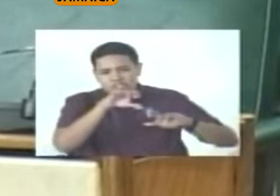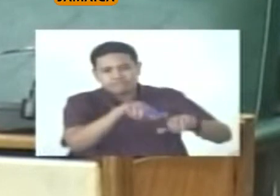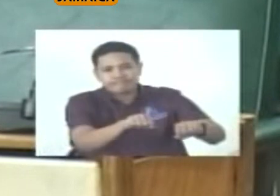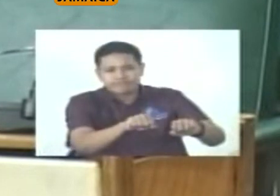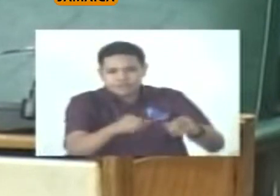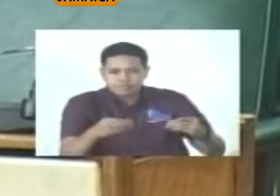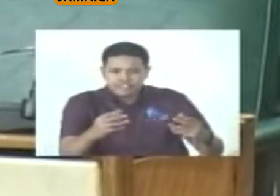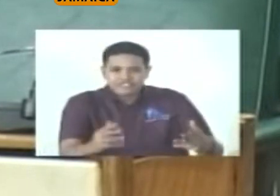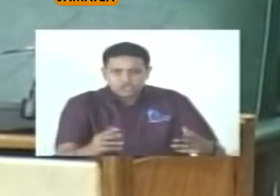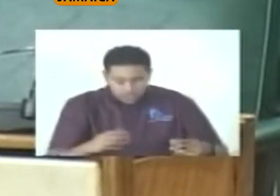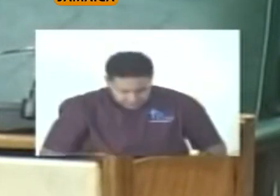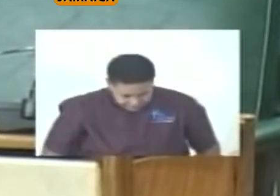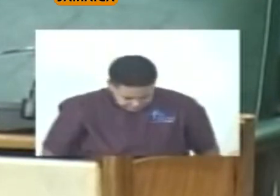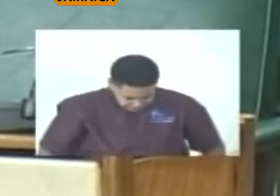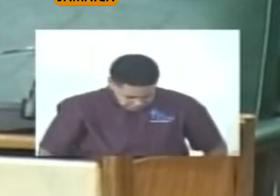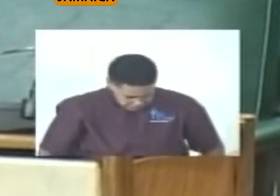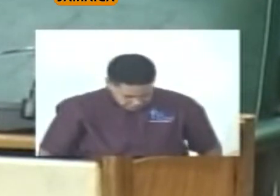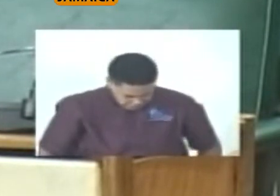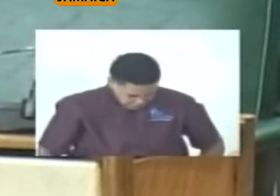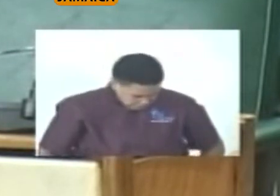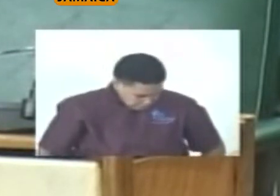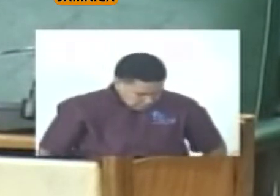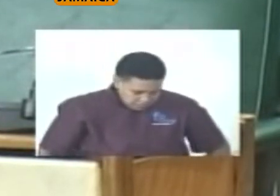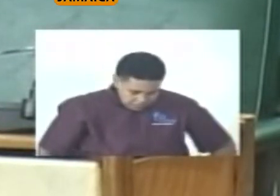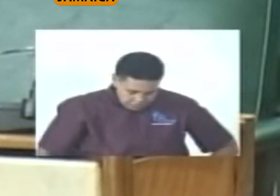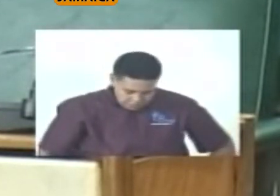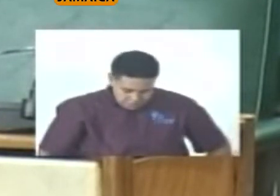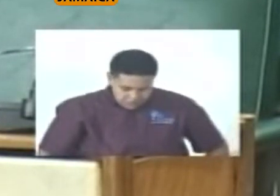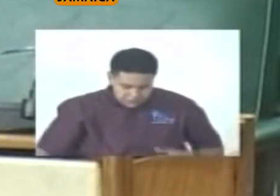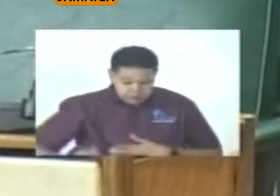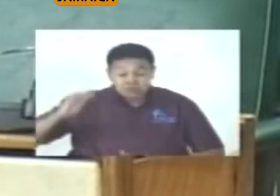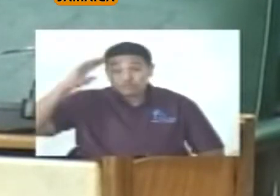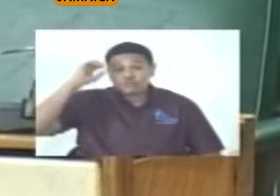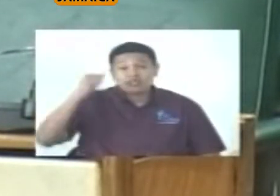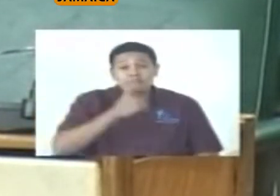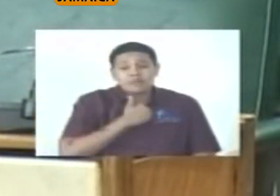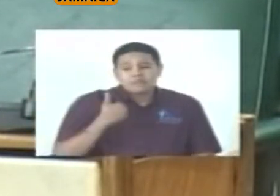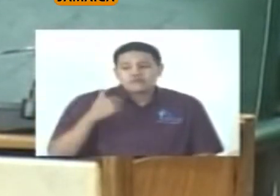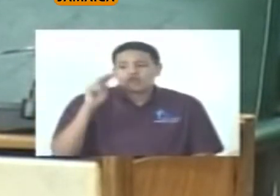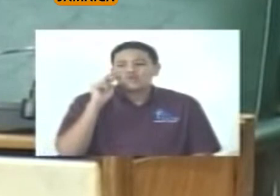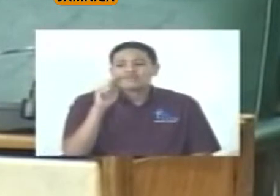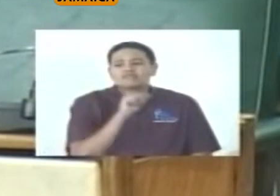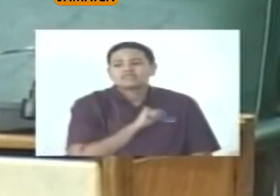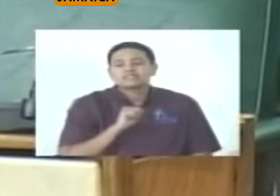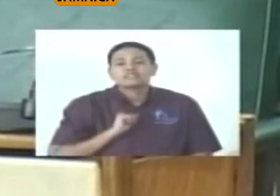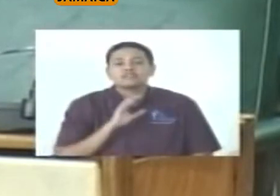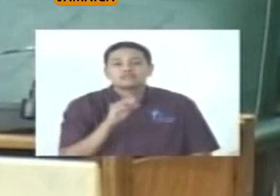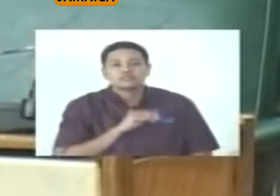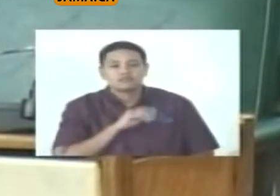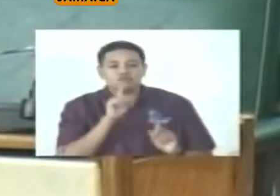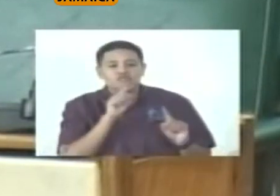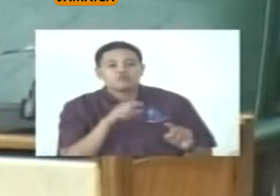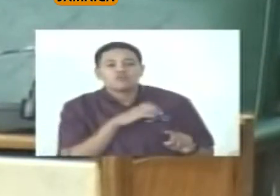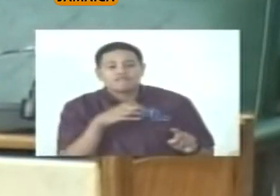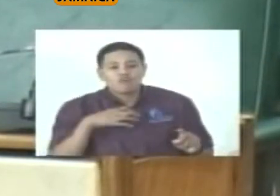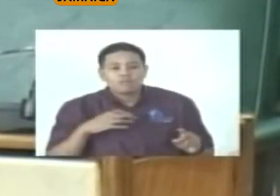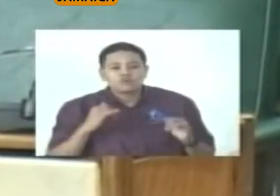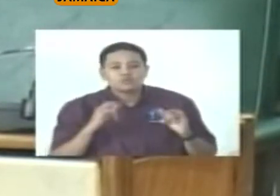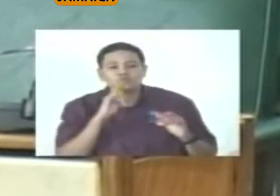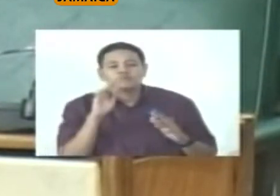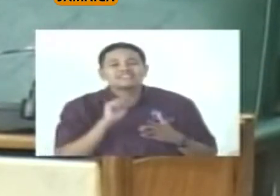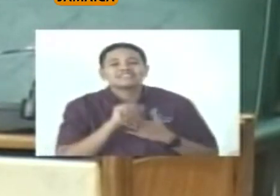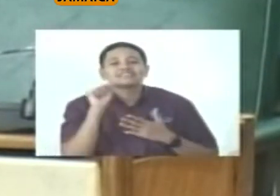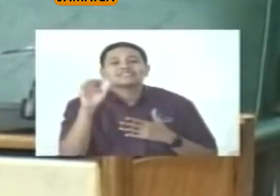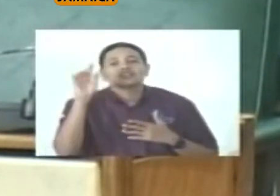provision. Mr. President, colleagues, I look forward to the Senate adopting the report of the committee, which will be sent to